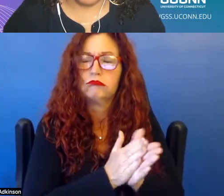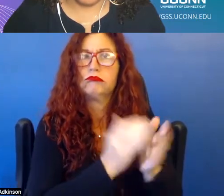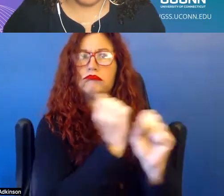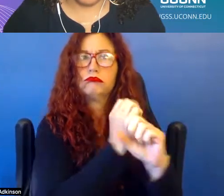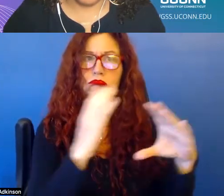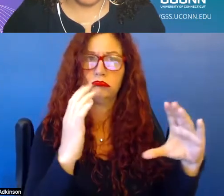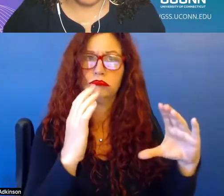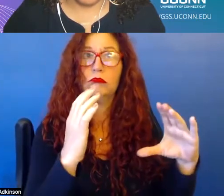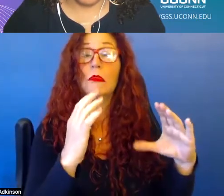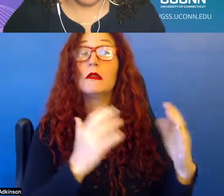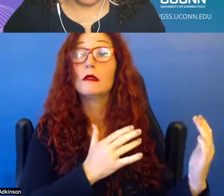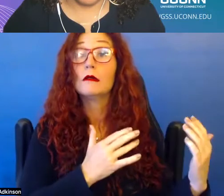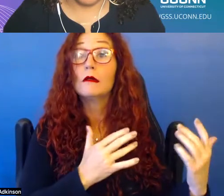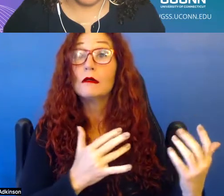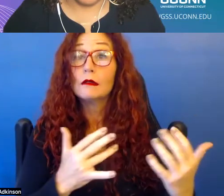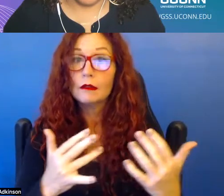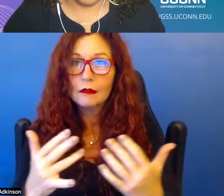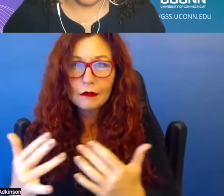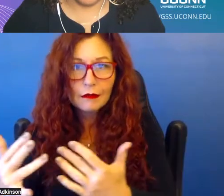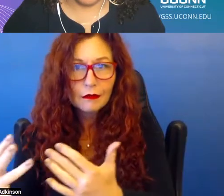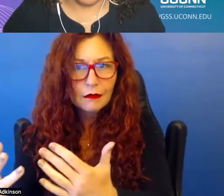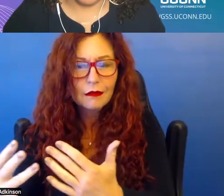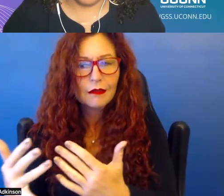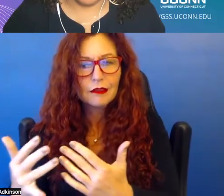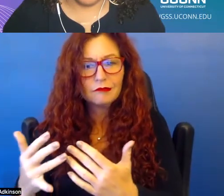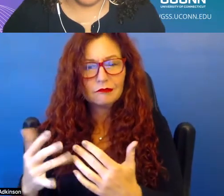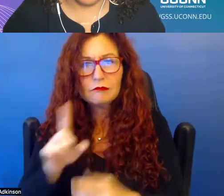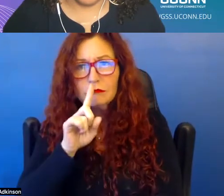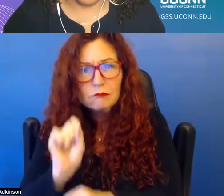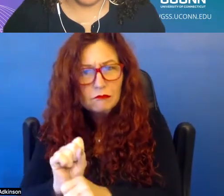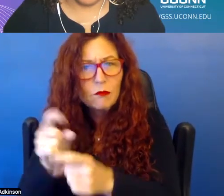products maybe, or the actual way that work shows up or that you do that work. So